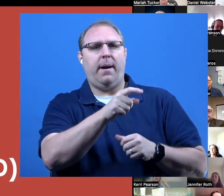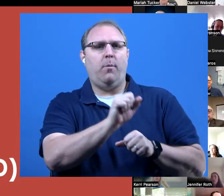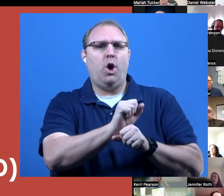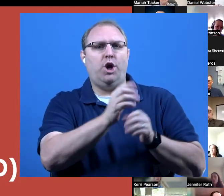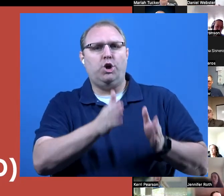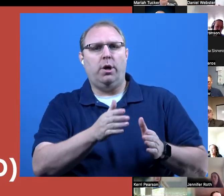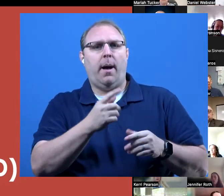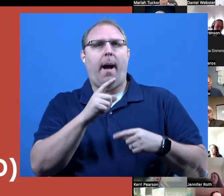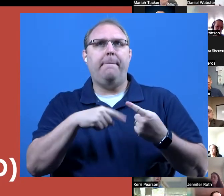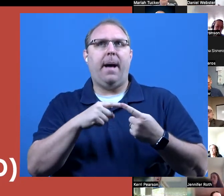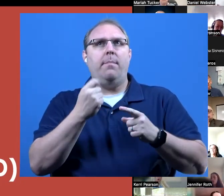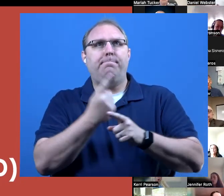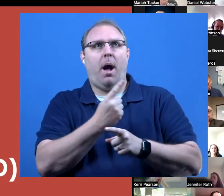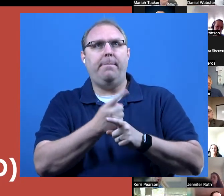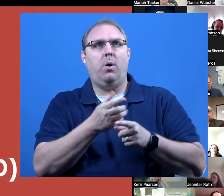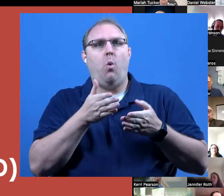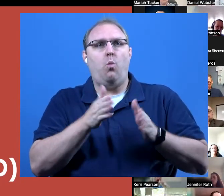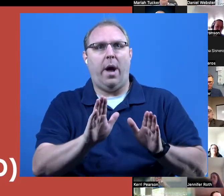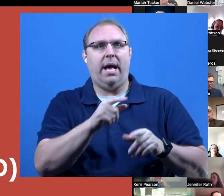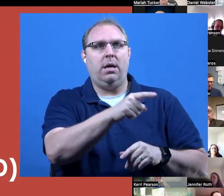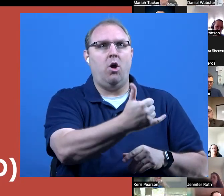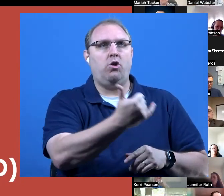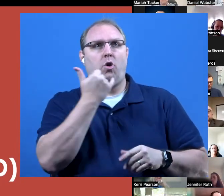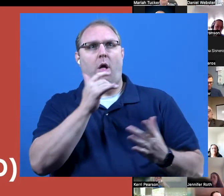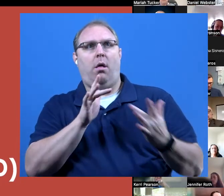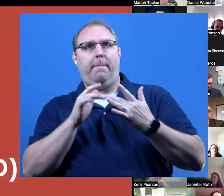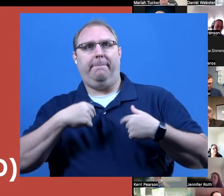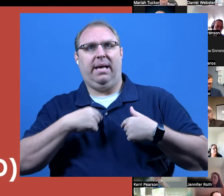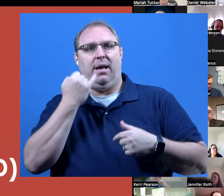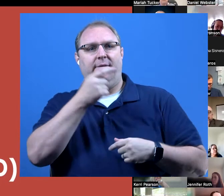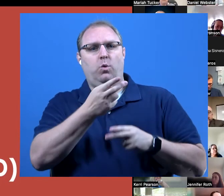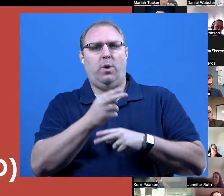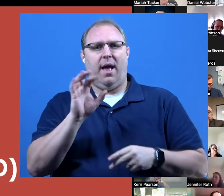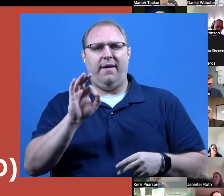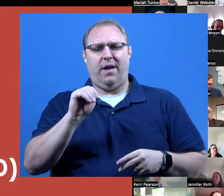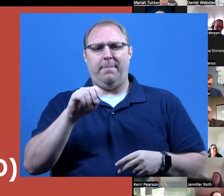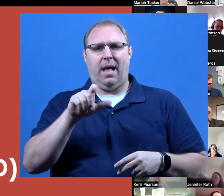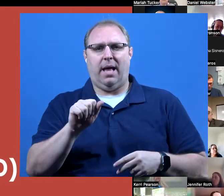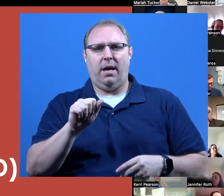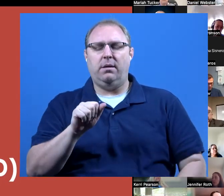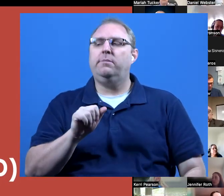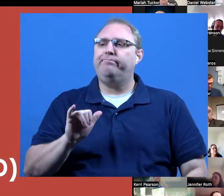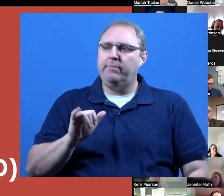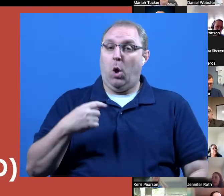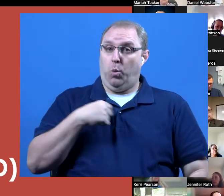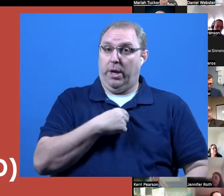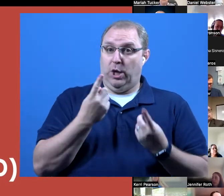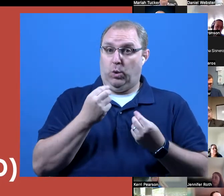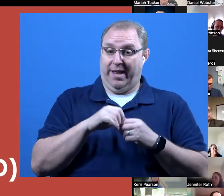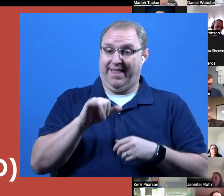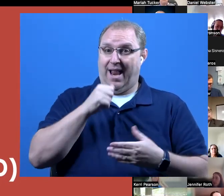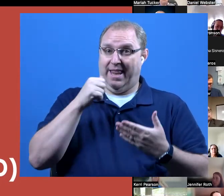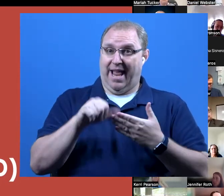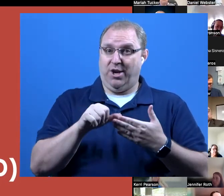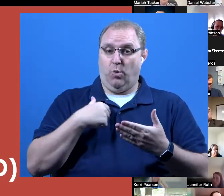What we do in the letter that's sent out with regards to approval for FMLA, right? Because that's where we've now switched